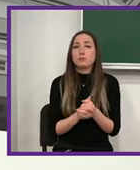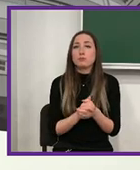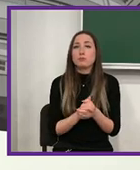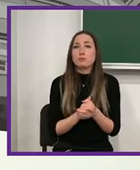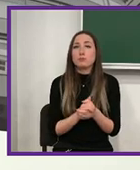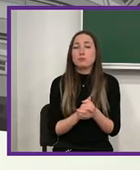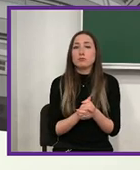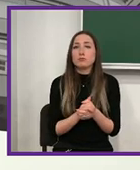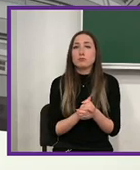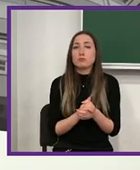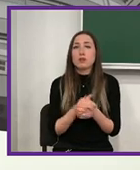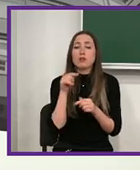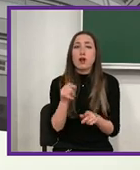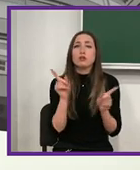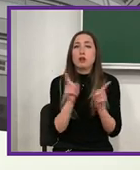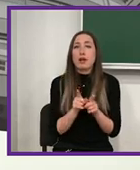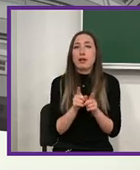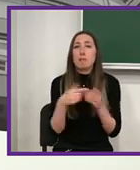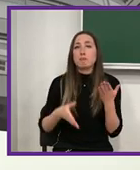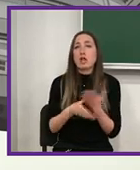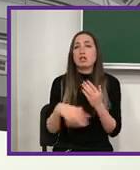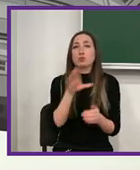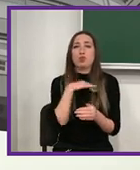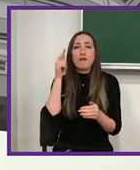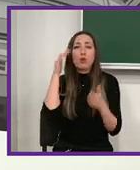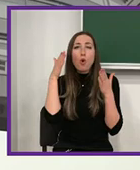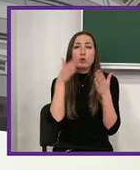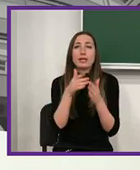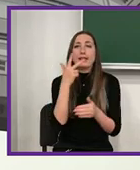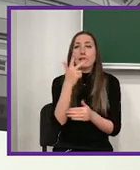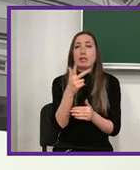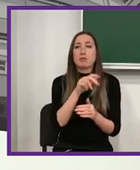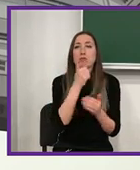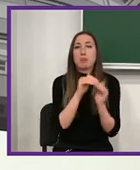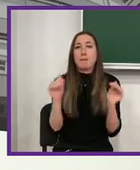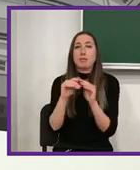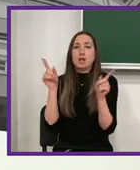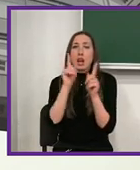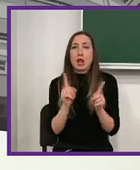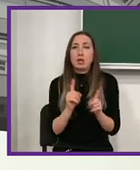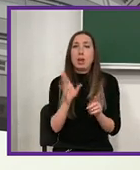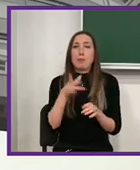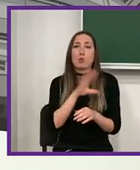and given us the focus of the three pillars that we are thinking through and working with.